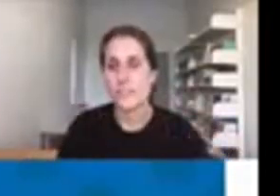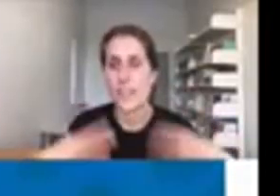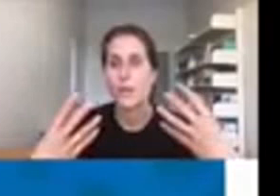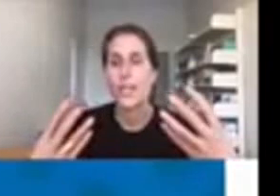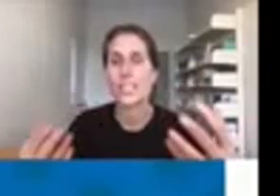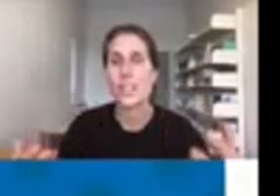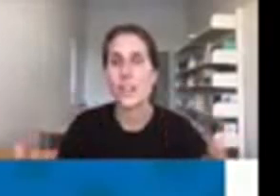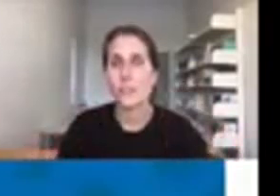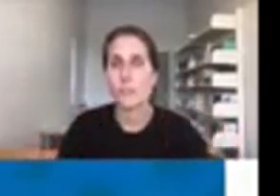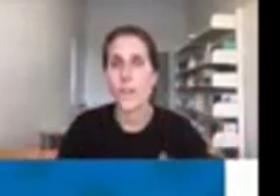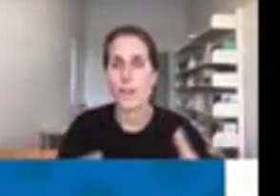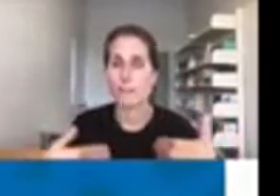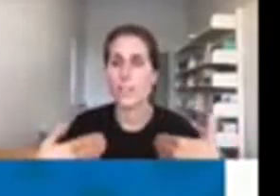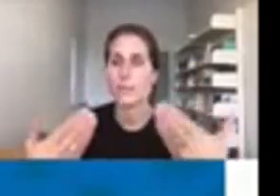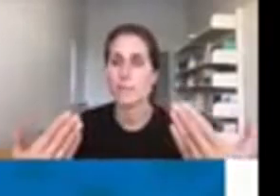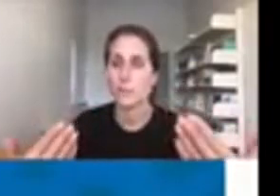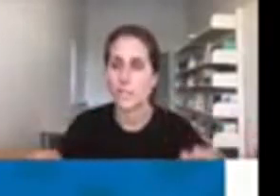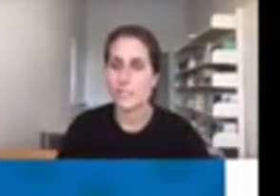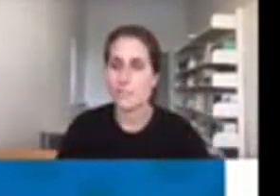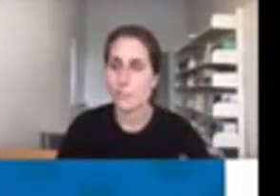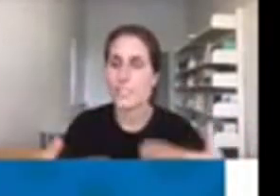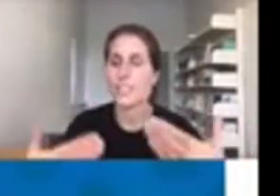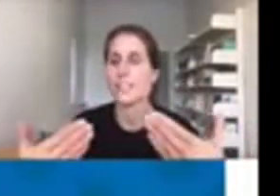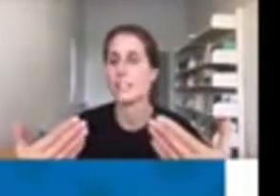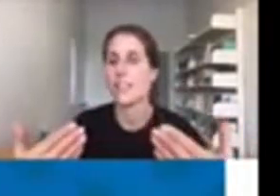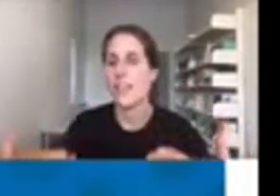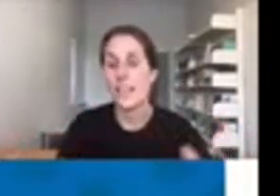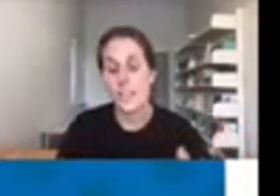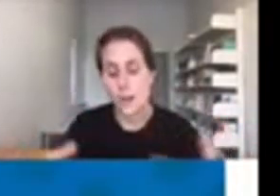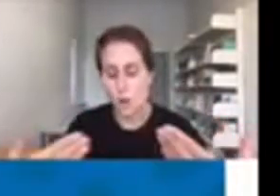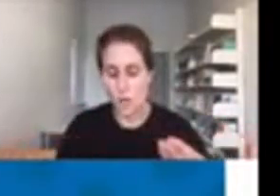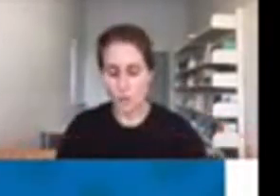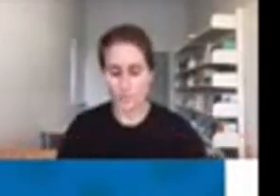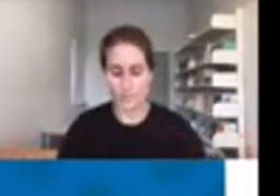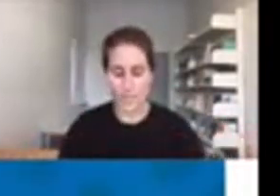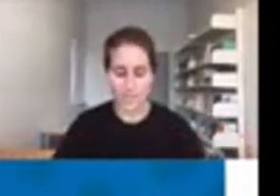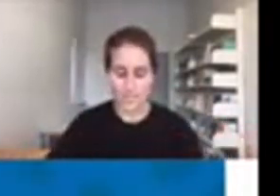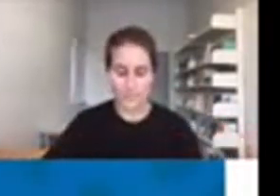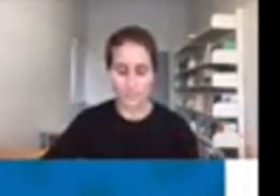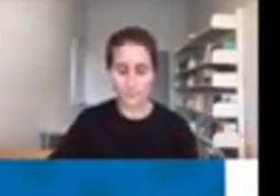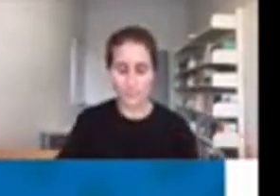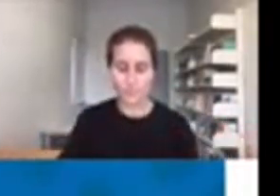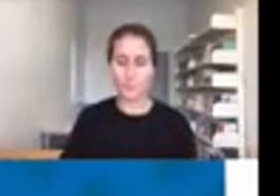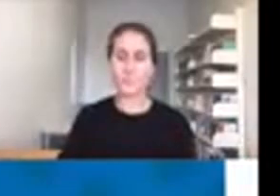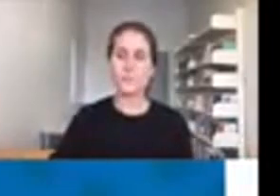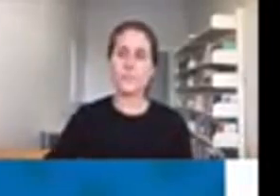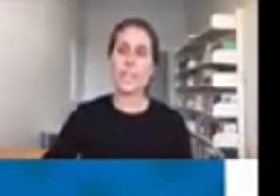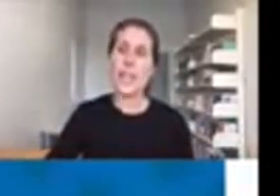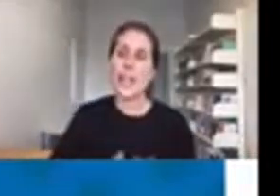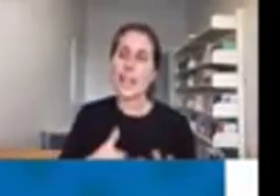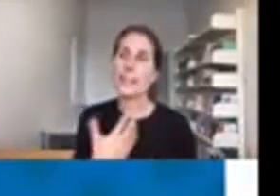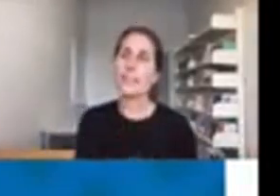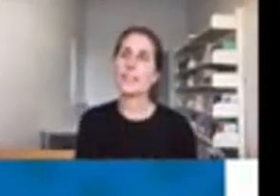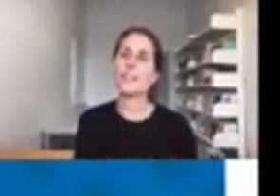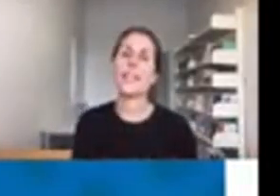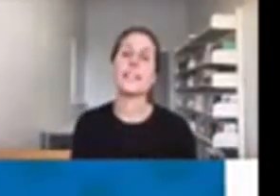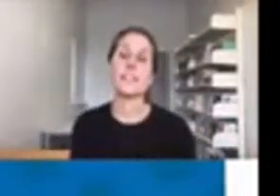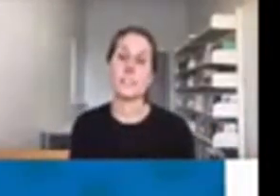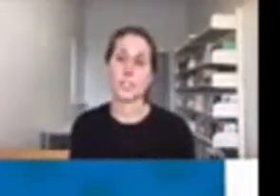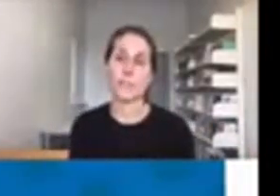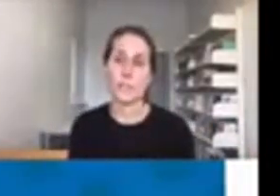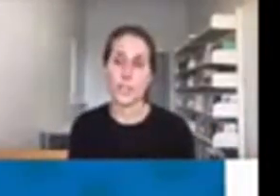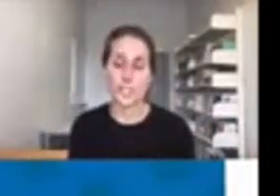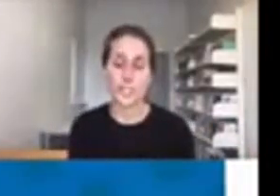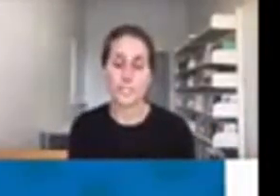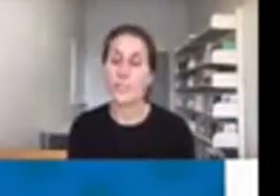test, evaluate, re-implement, retest in an ongoing cycle. And I think that there is